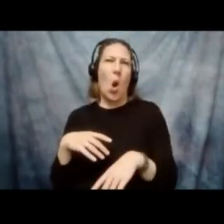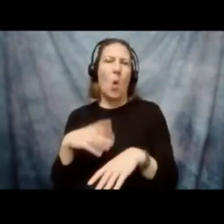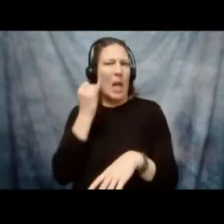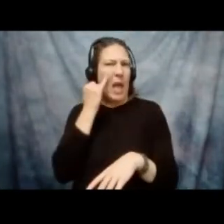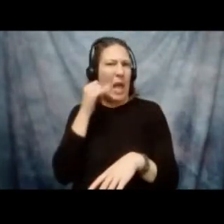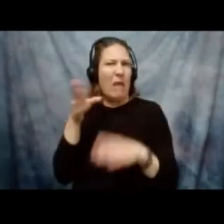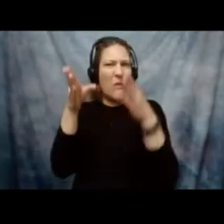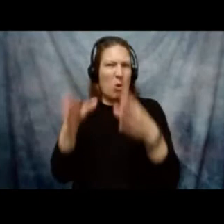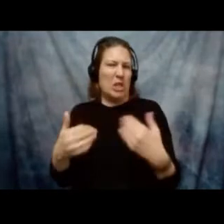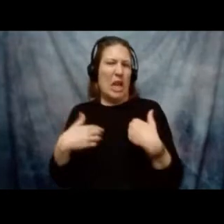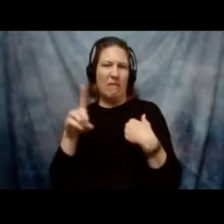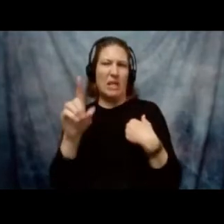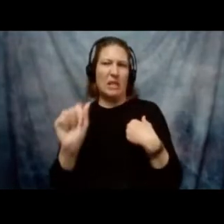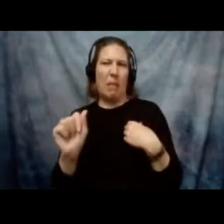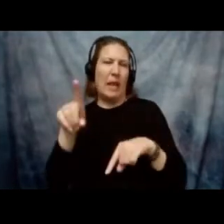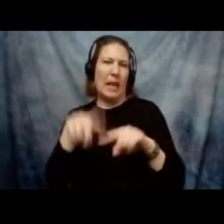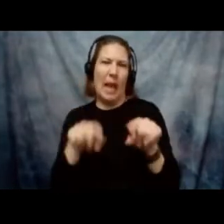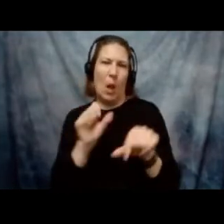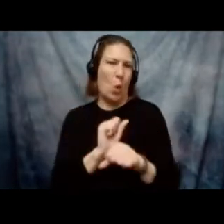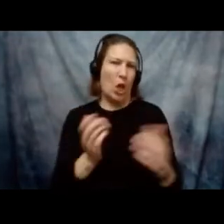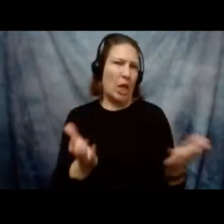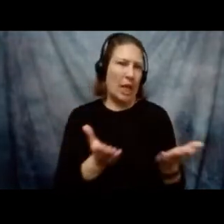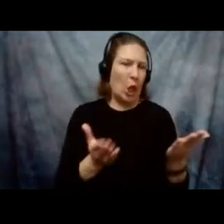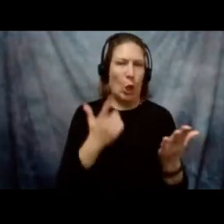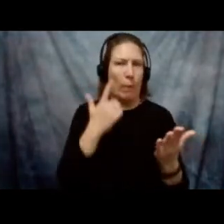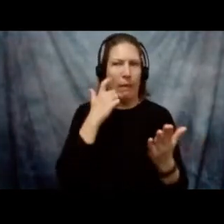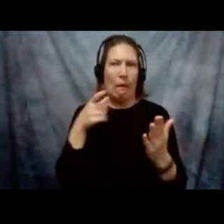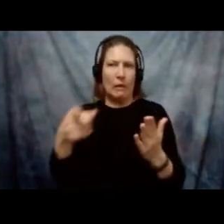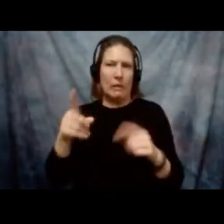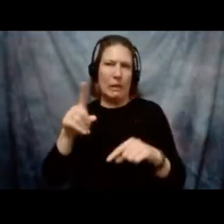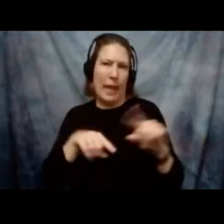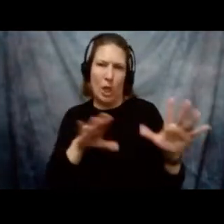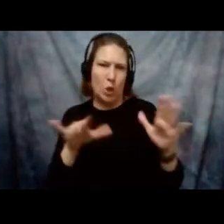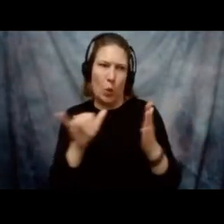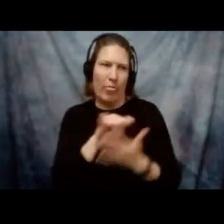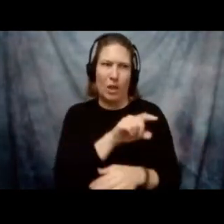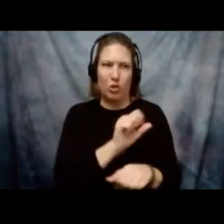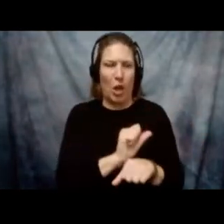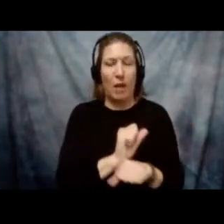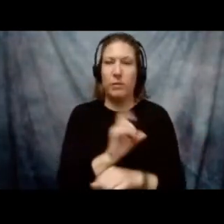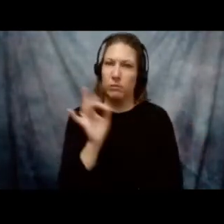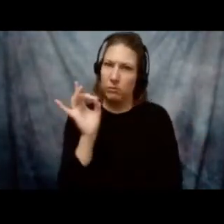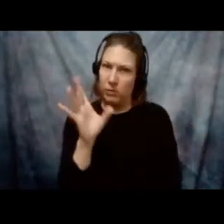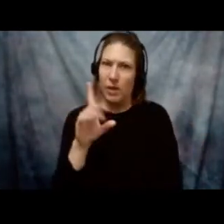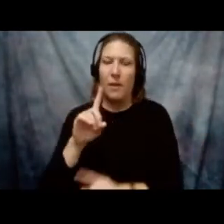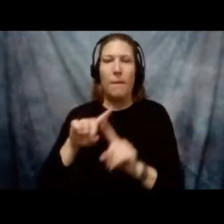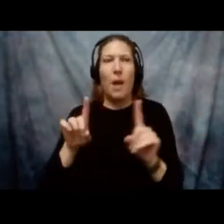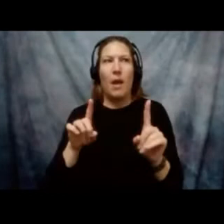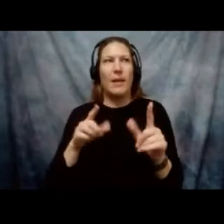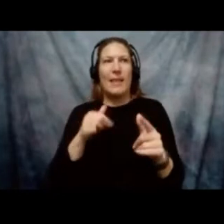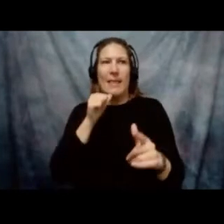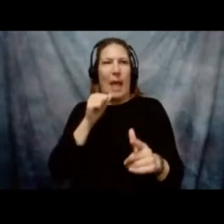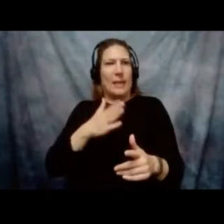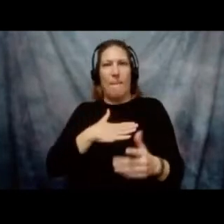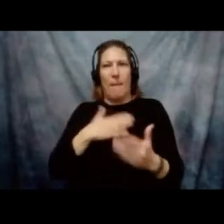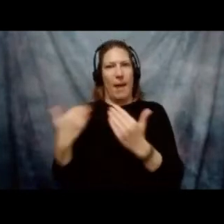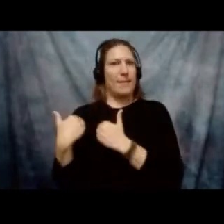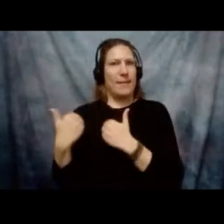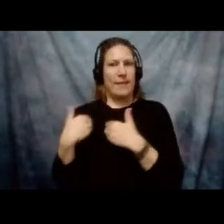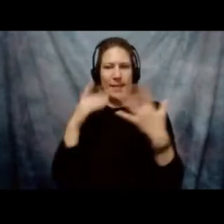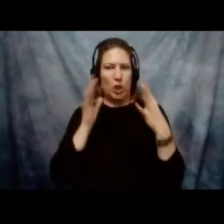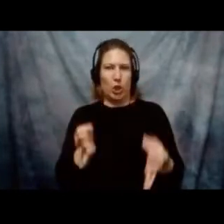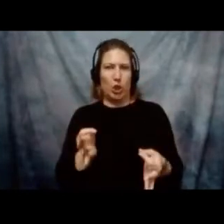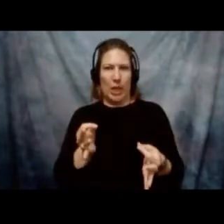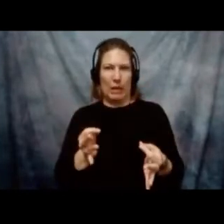condition. But as an instructional designer, that is not my call to make. It is not my call. It is not my job to say